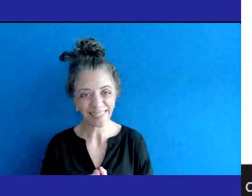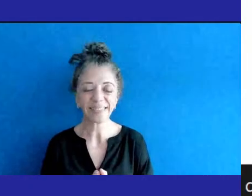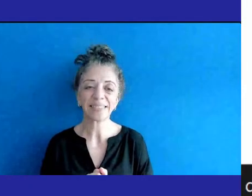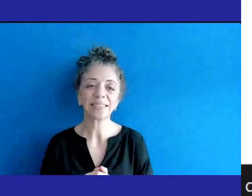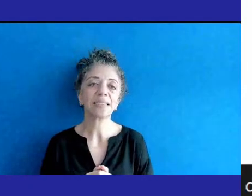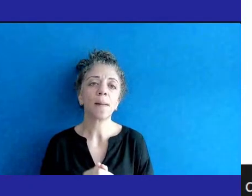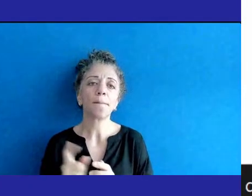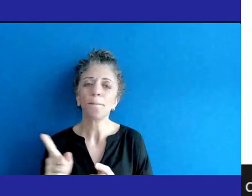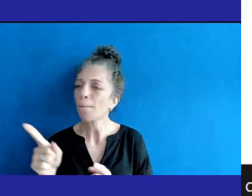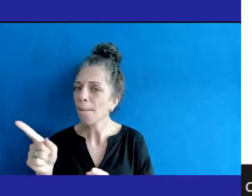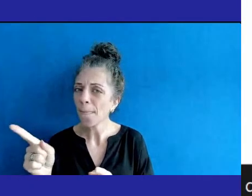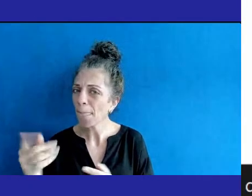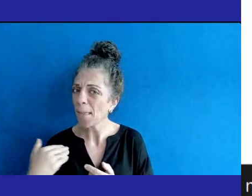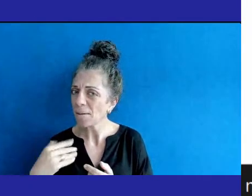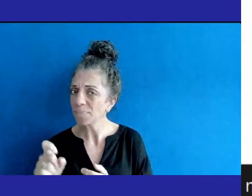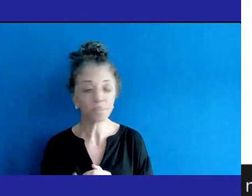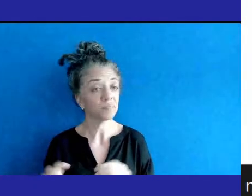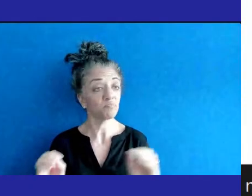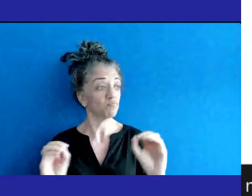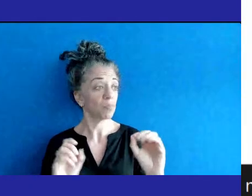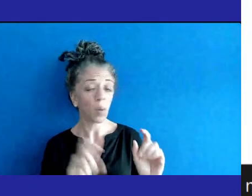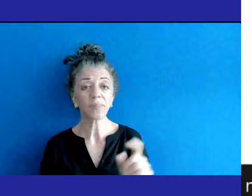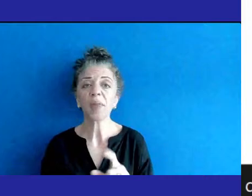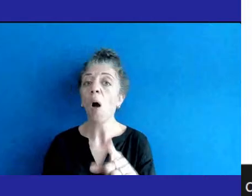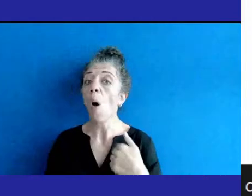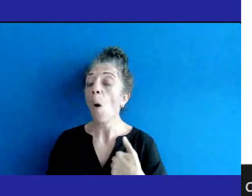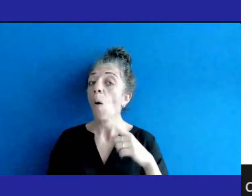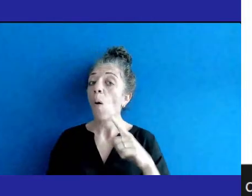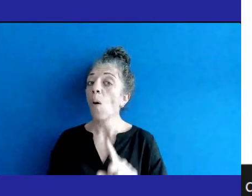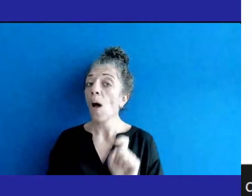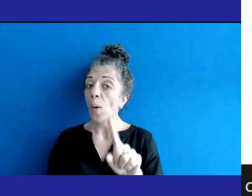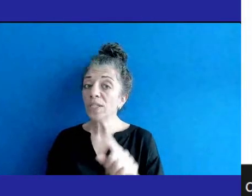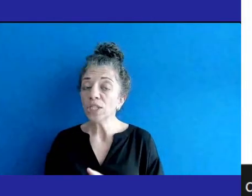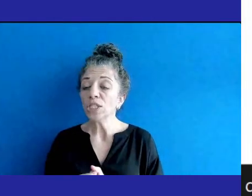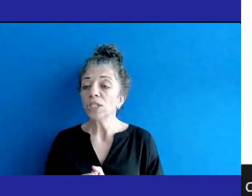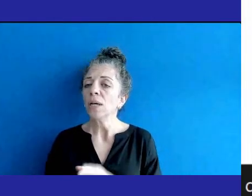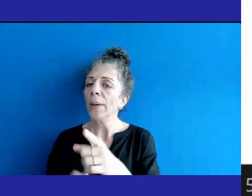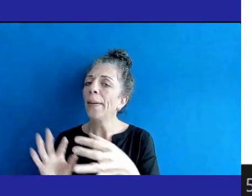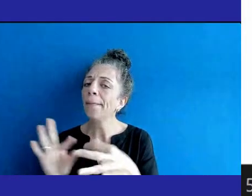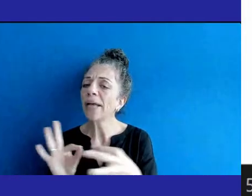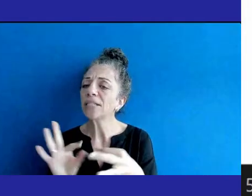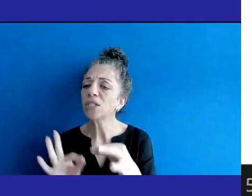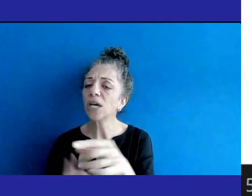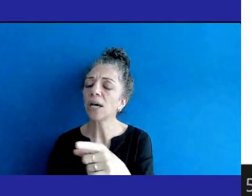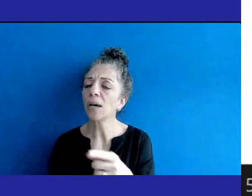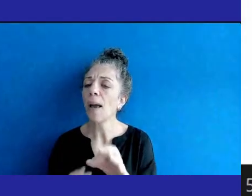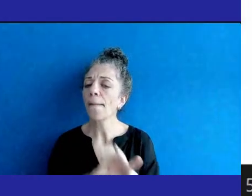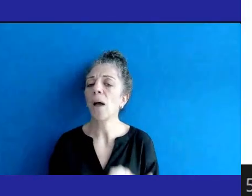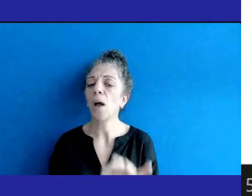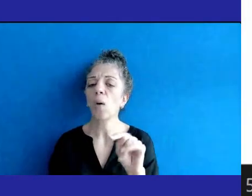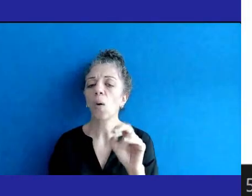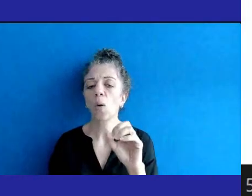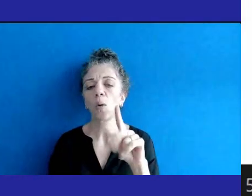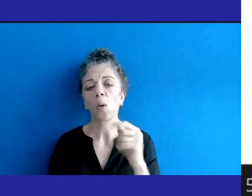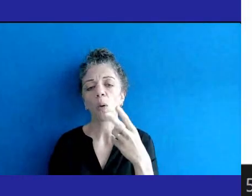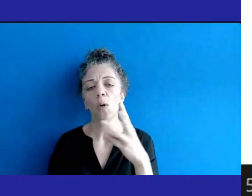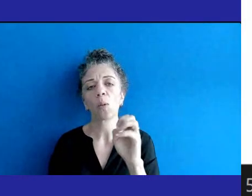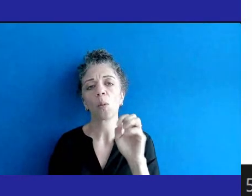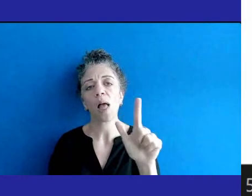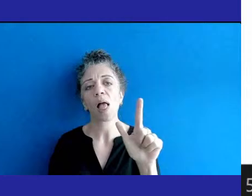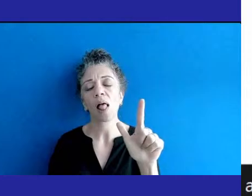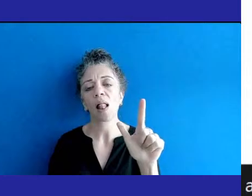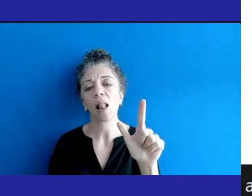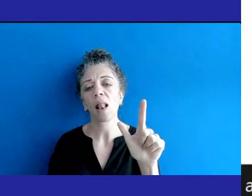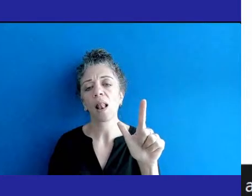any question? No questions, thanks. One other question I have is, you do mention about the Northwell joint venture that we